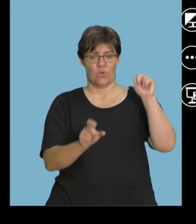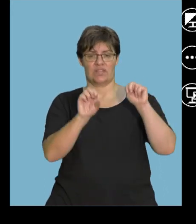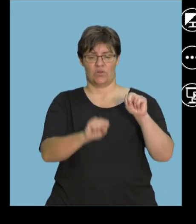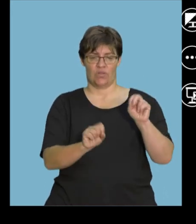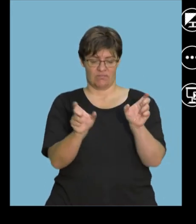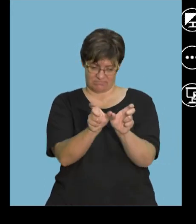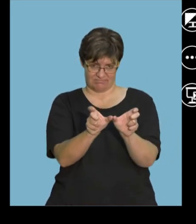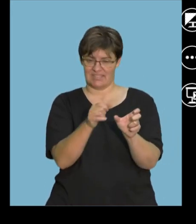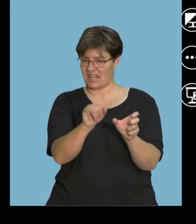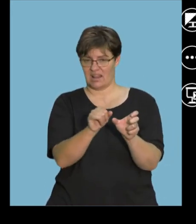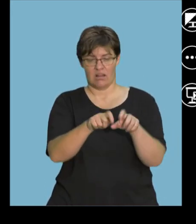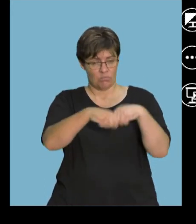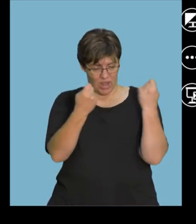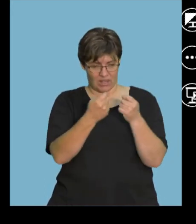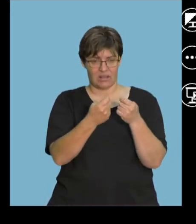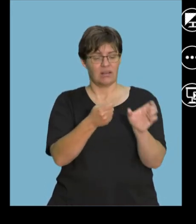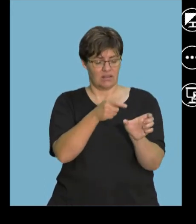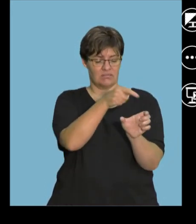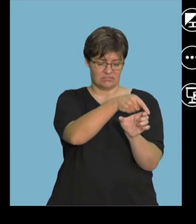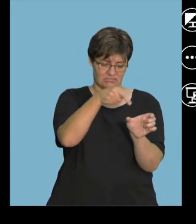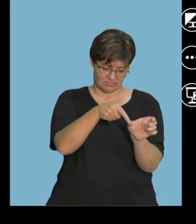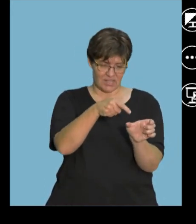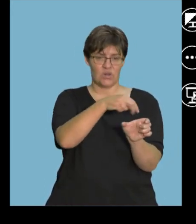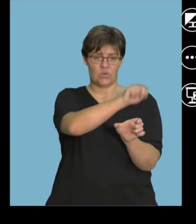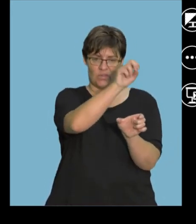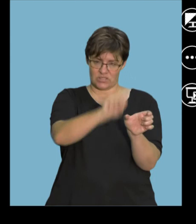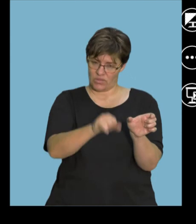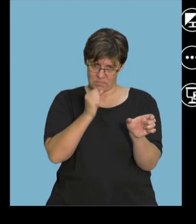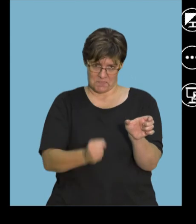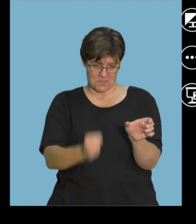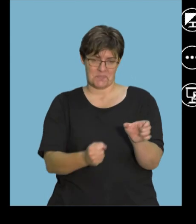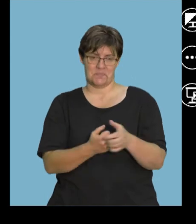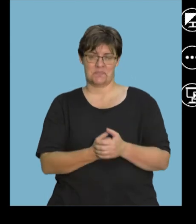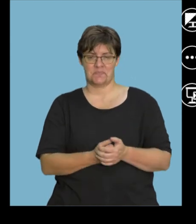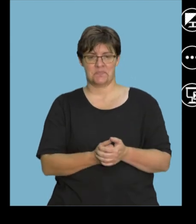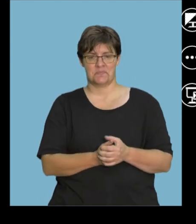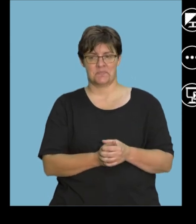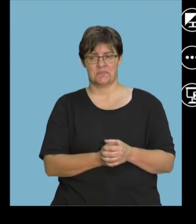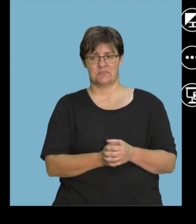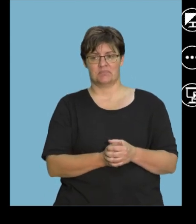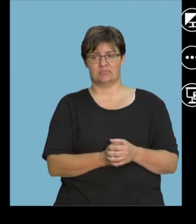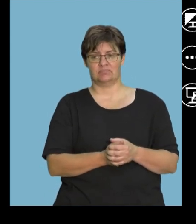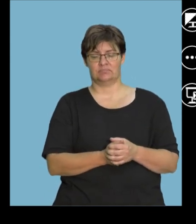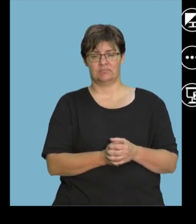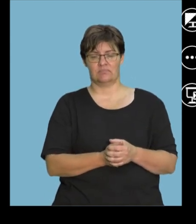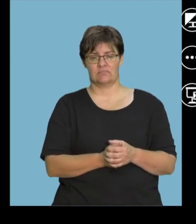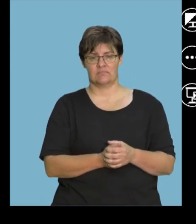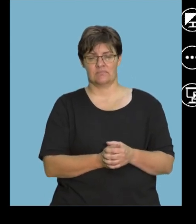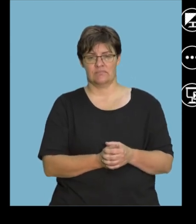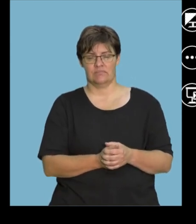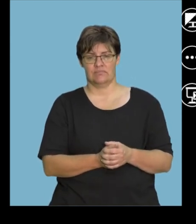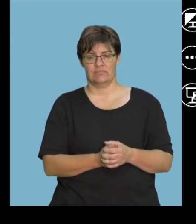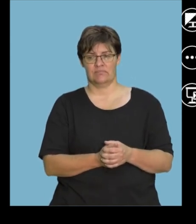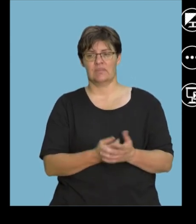the two poles, which is the north and south, okay? So it's north to south, okay? North